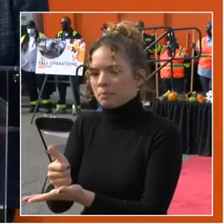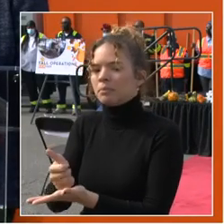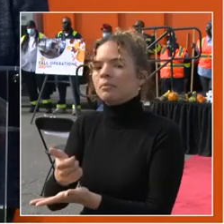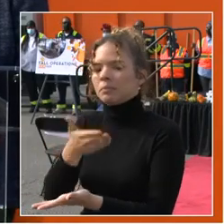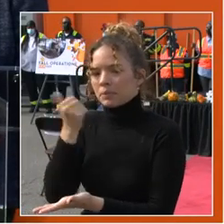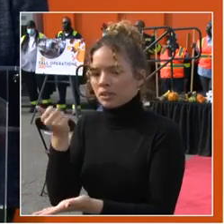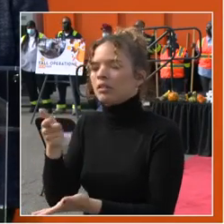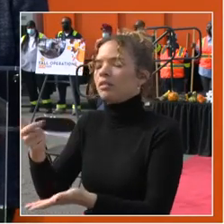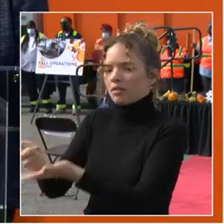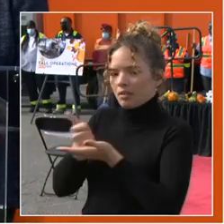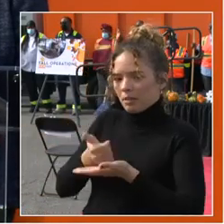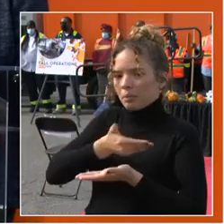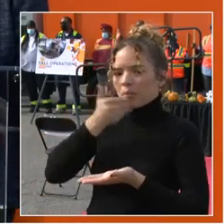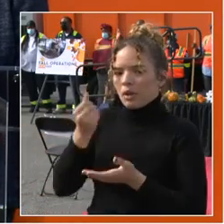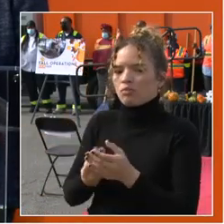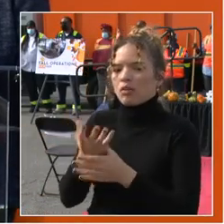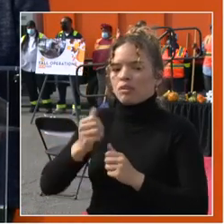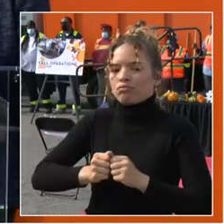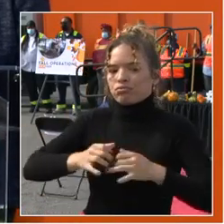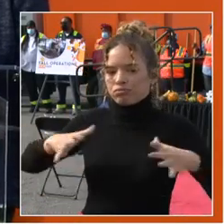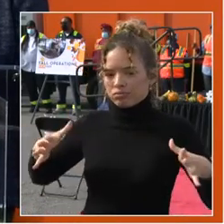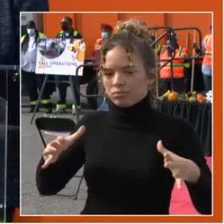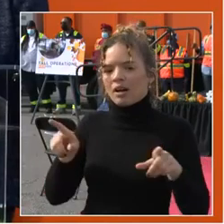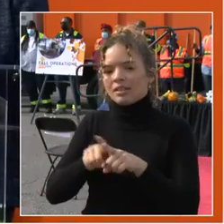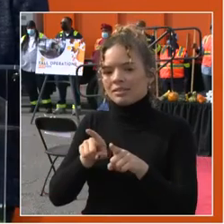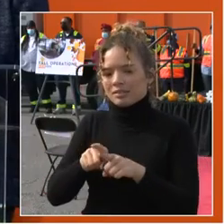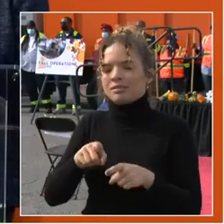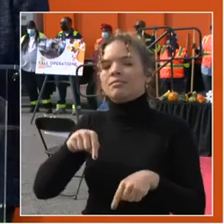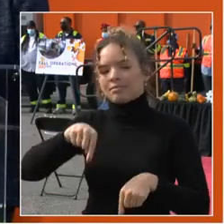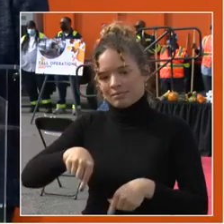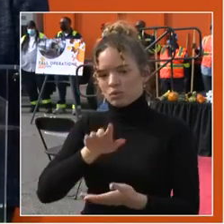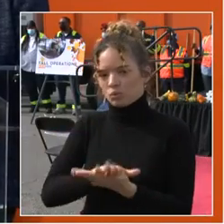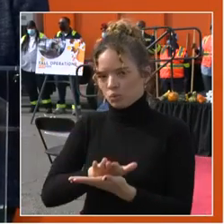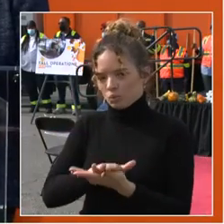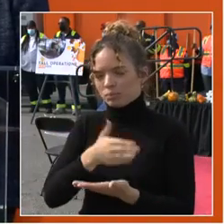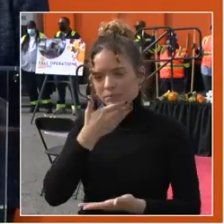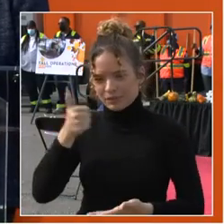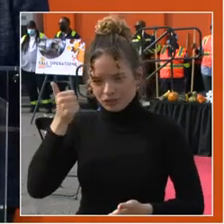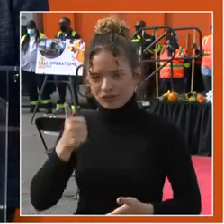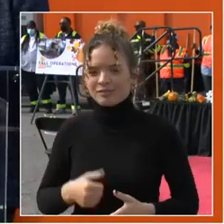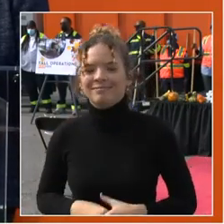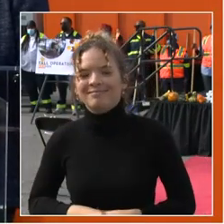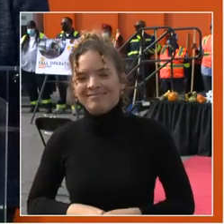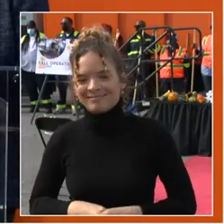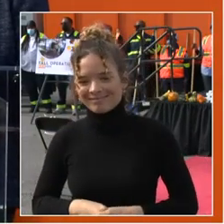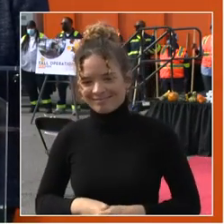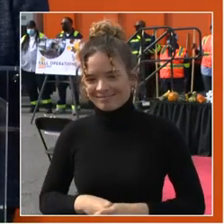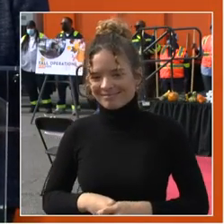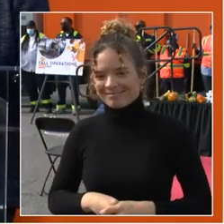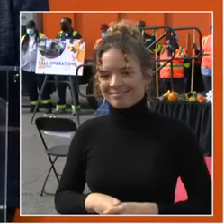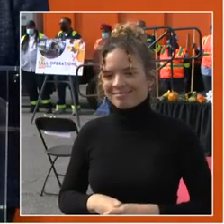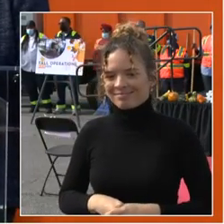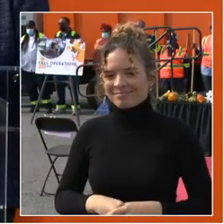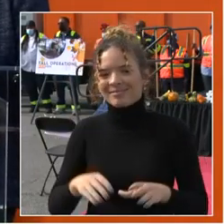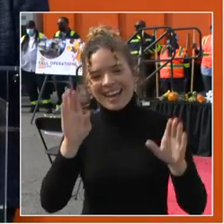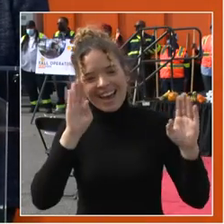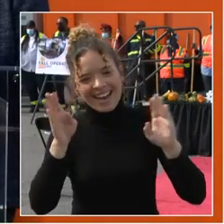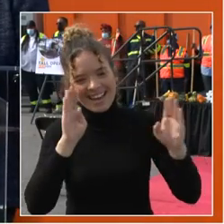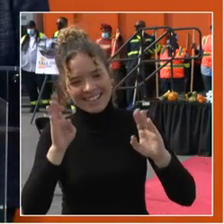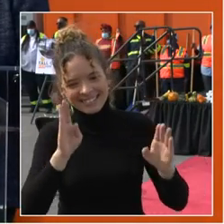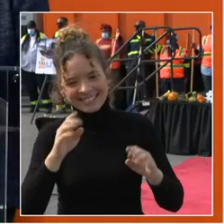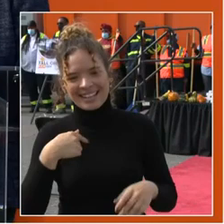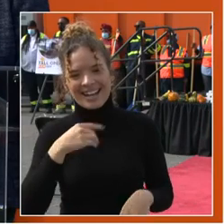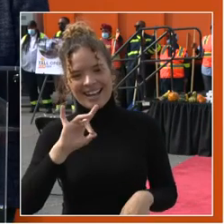you. Thank you. Hi, my name is Amari Norris. Hi, I'm in Amari. 8th grade at Blow Pierce. Knowing the challenges